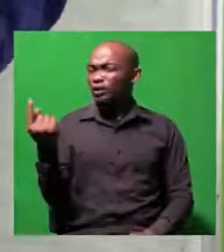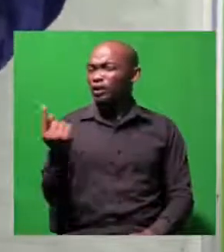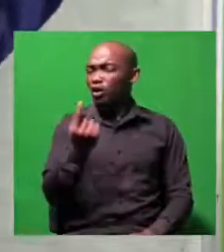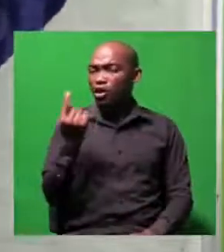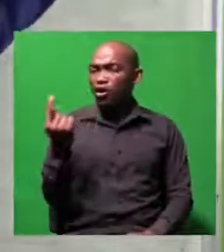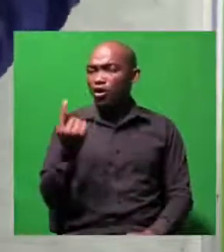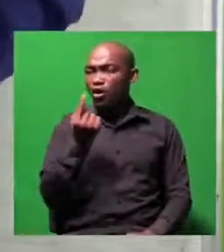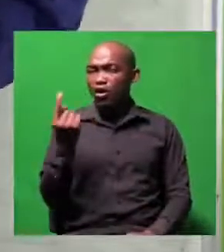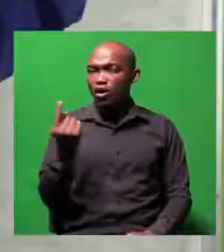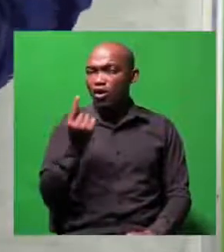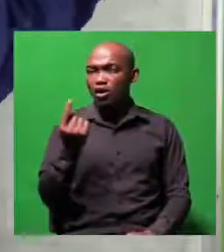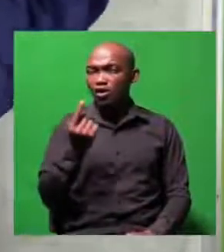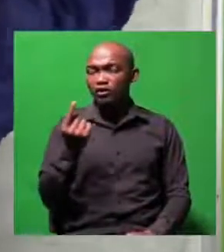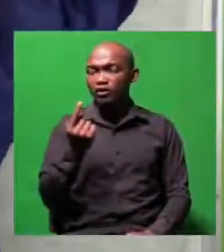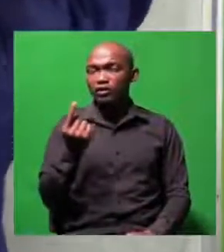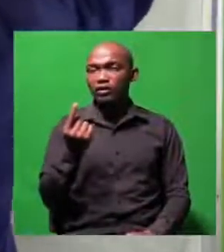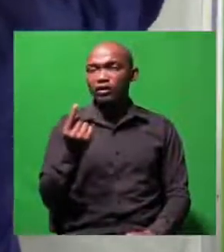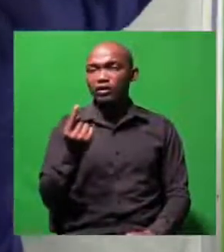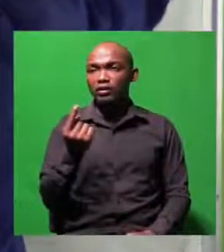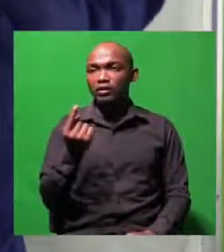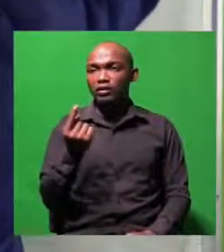produced only